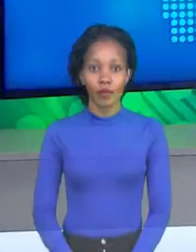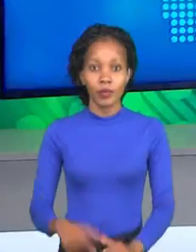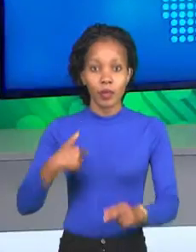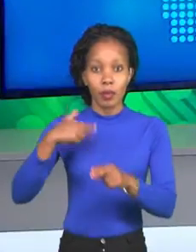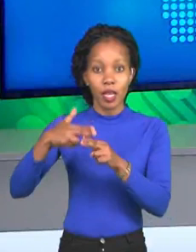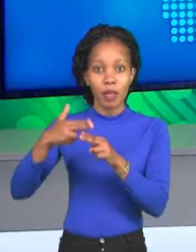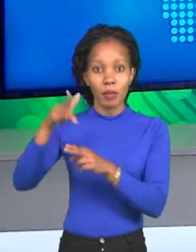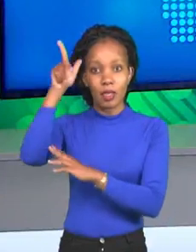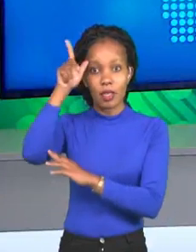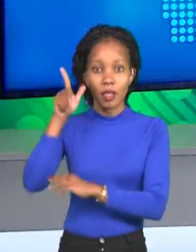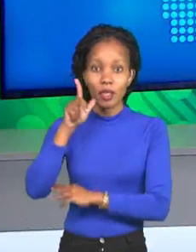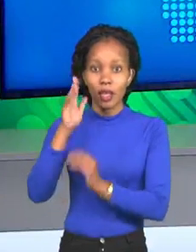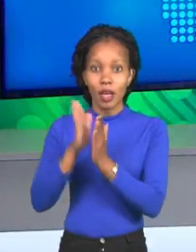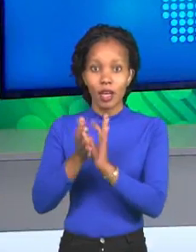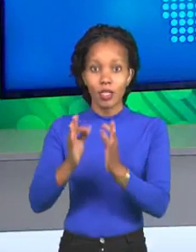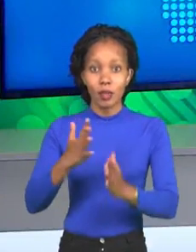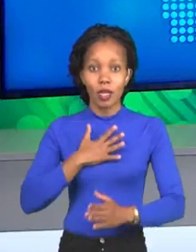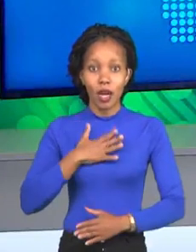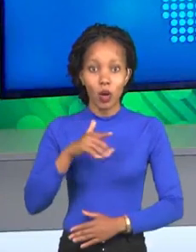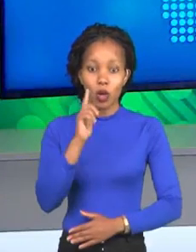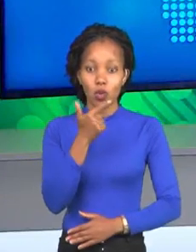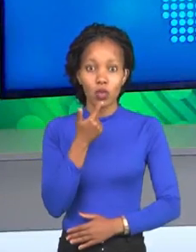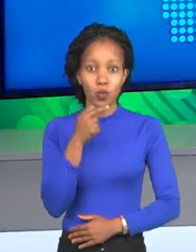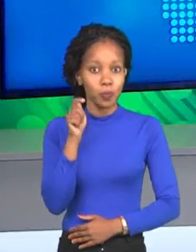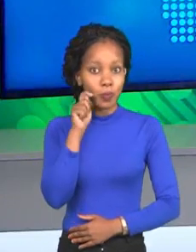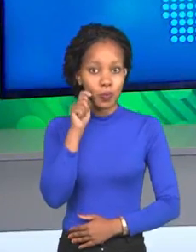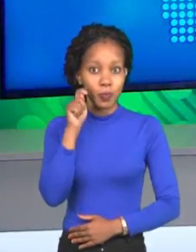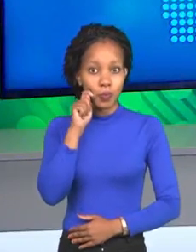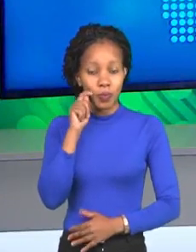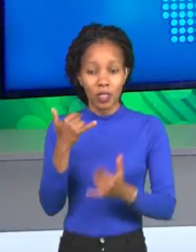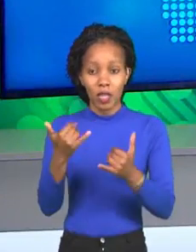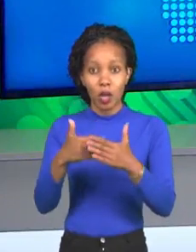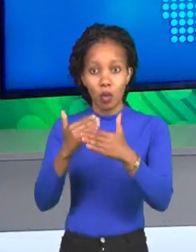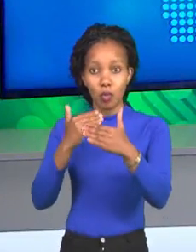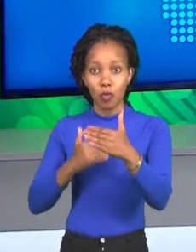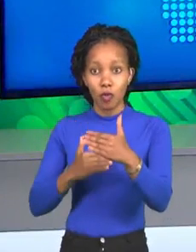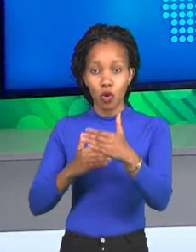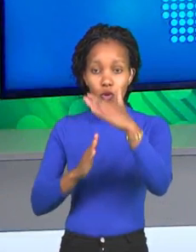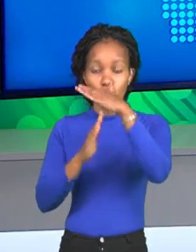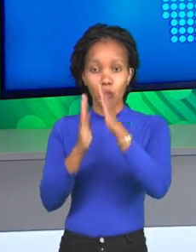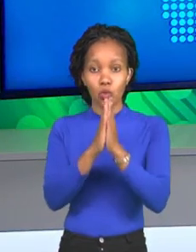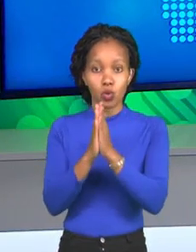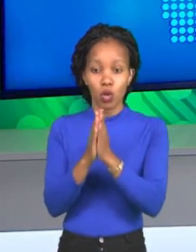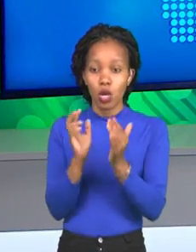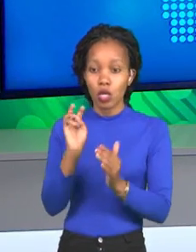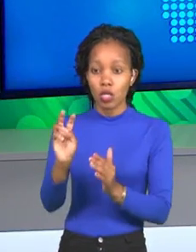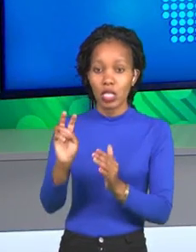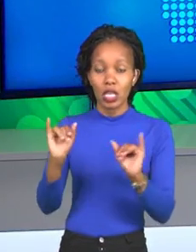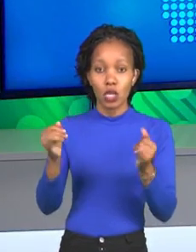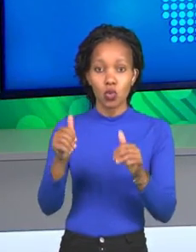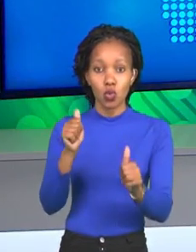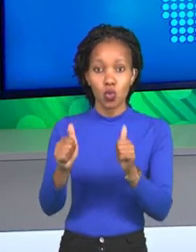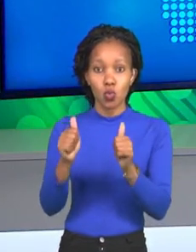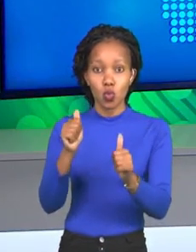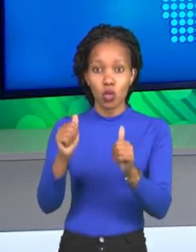I'm Lenny Rashid, and our sign language interpreter is Teresia Washira. Now, before we get into the main stories, let's take a look at the news that